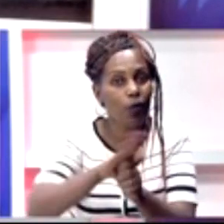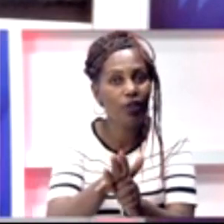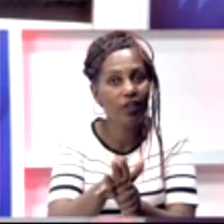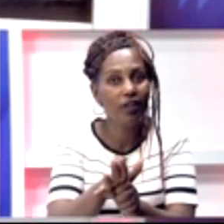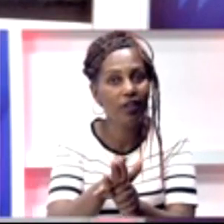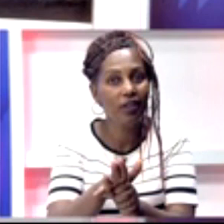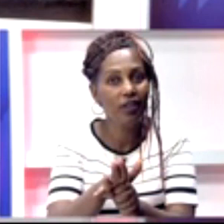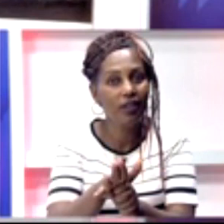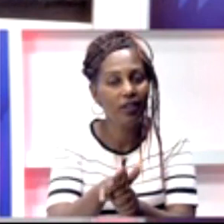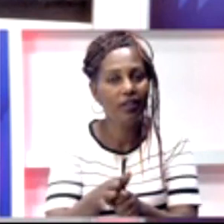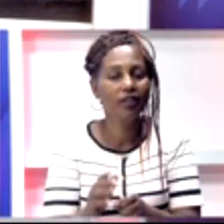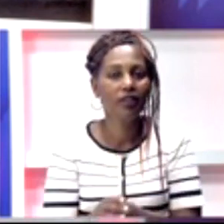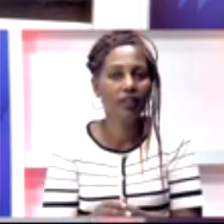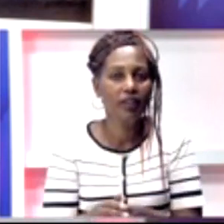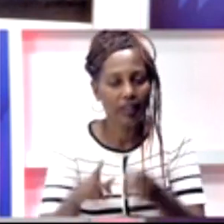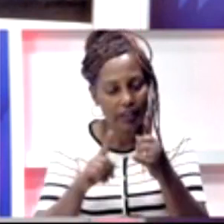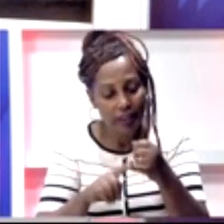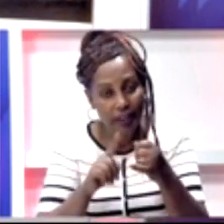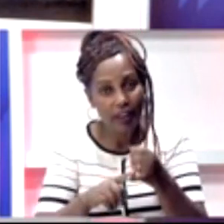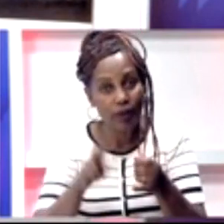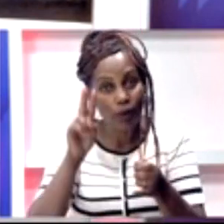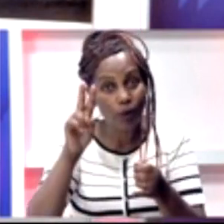The last two, may and maybe, show